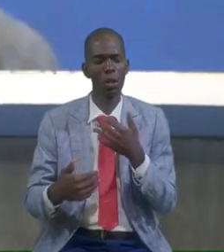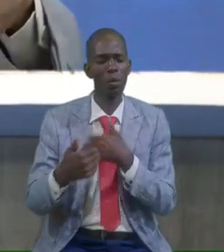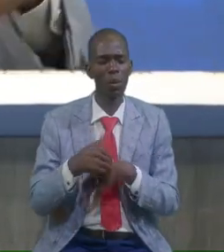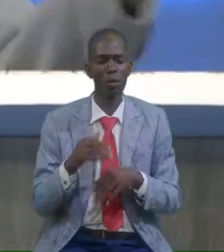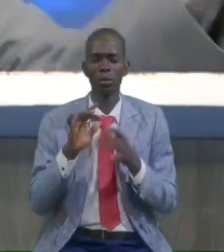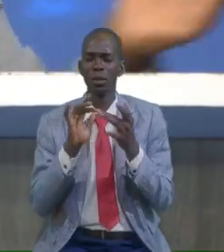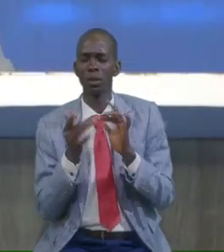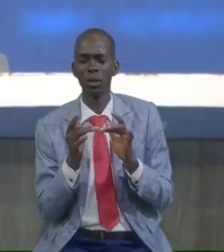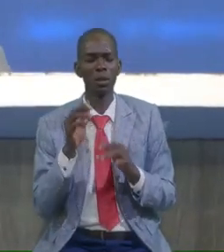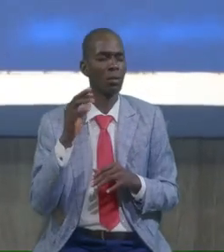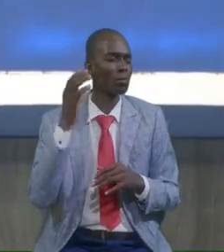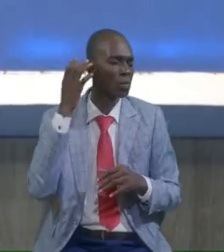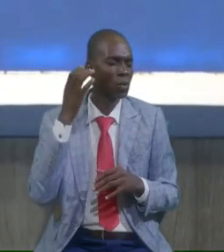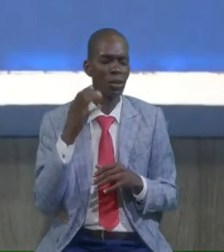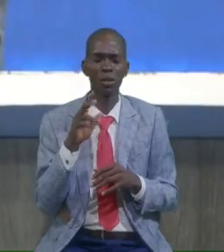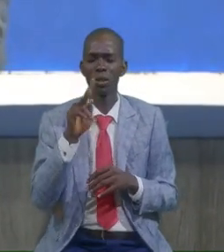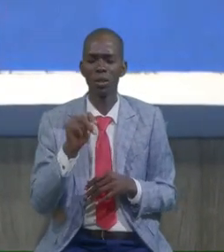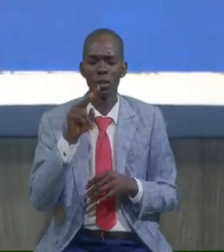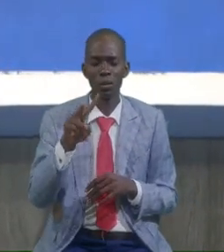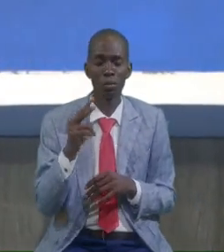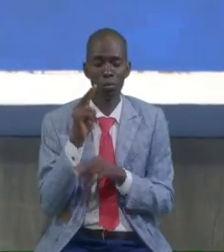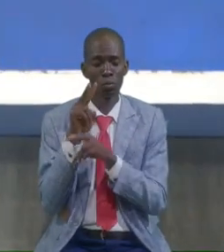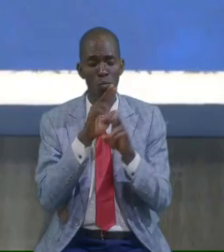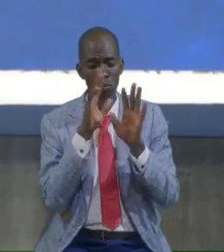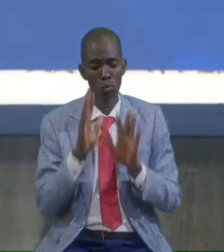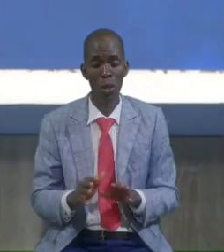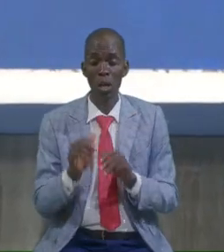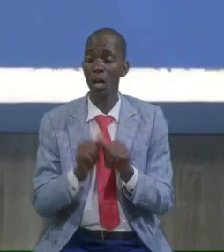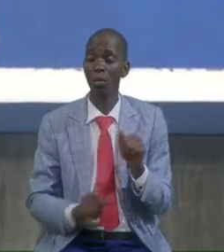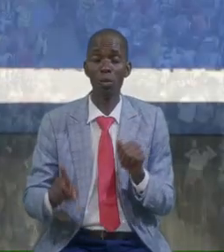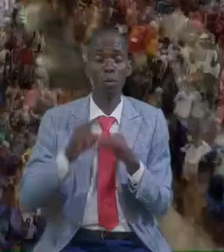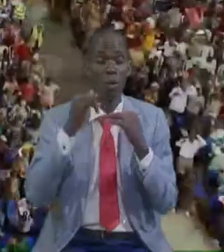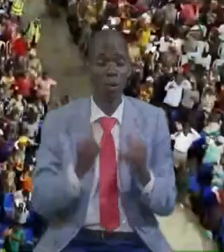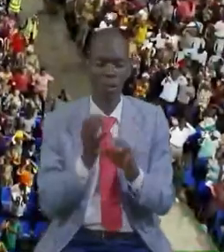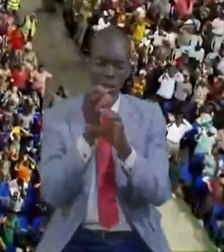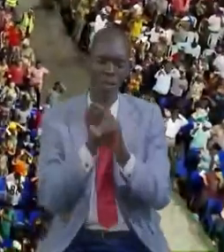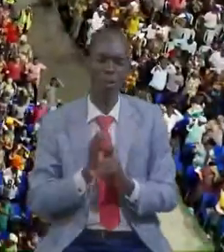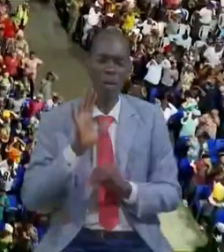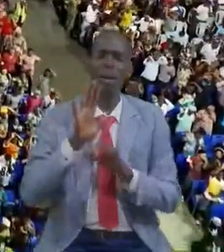online, radio, television viewers, everyone now, receive your miracle.